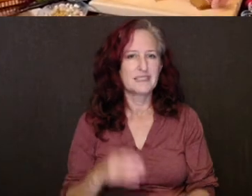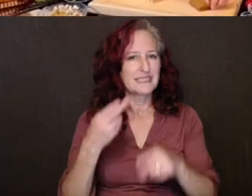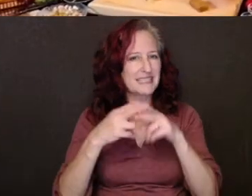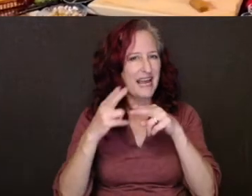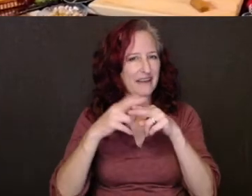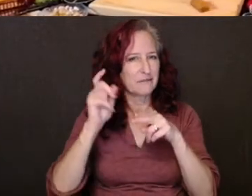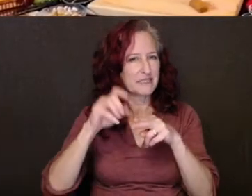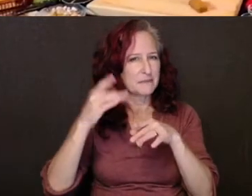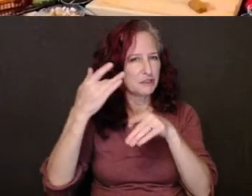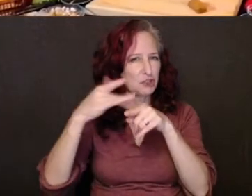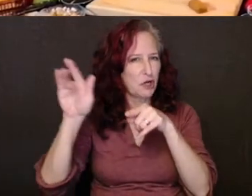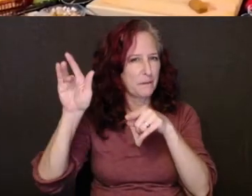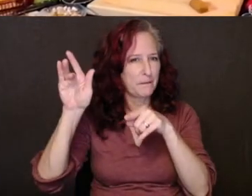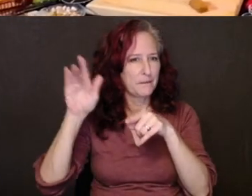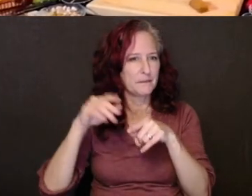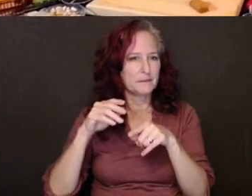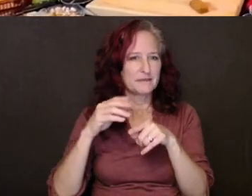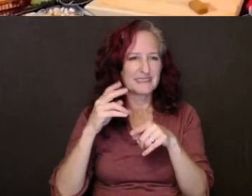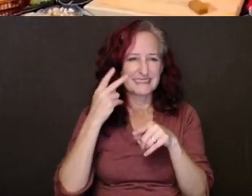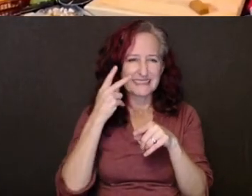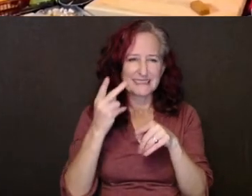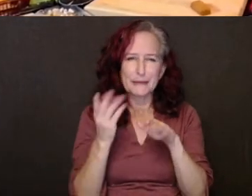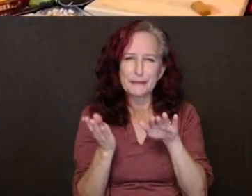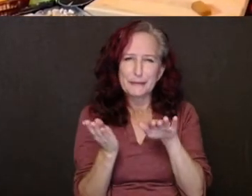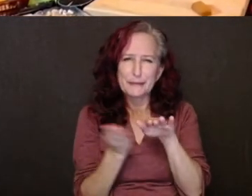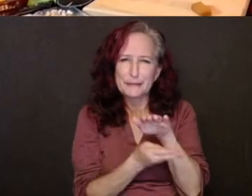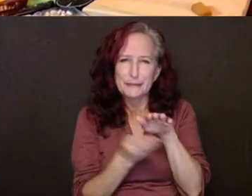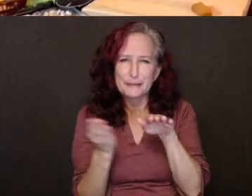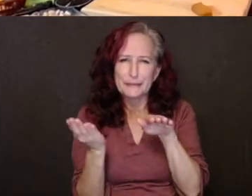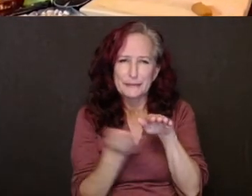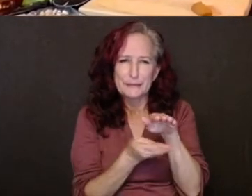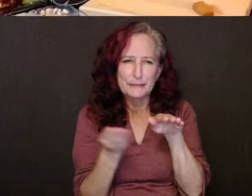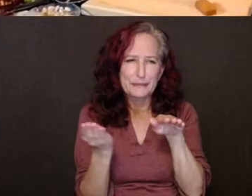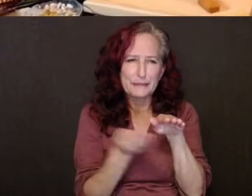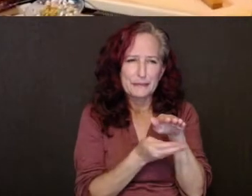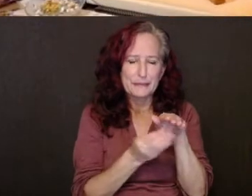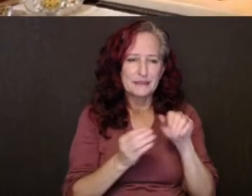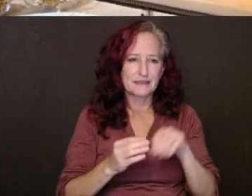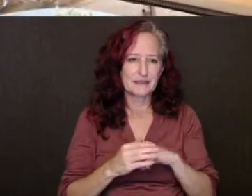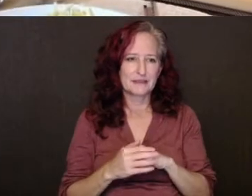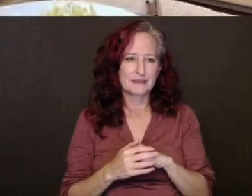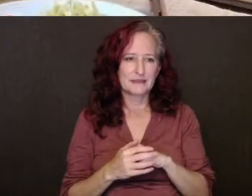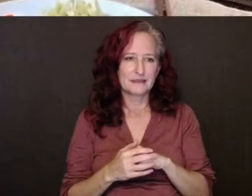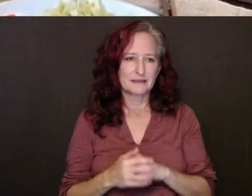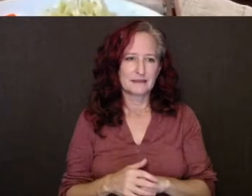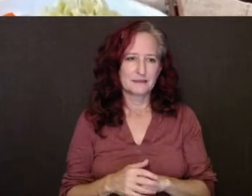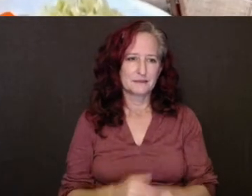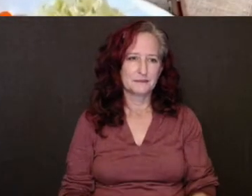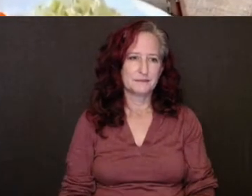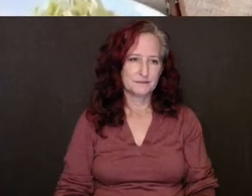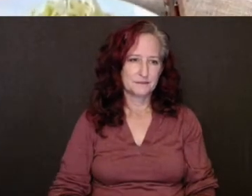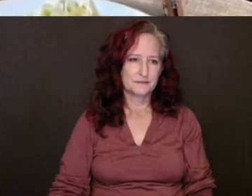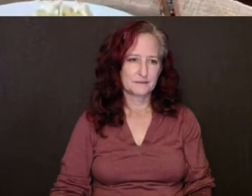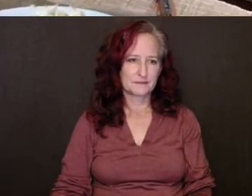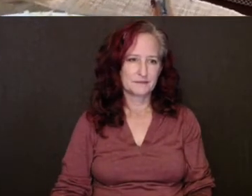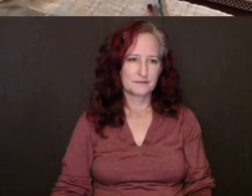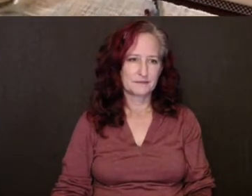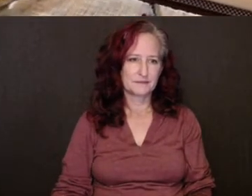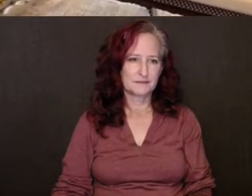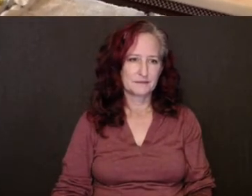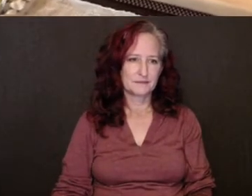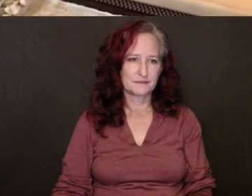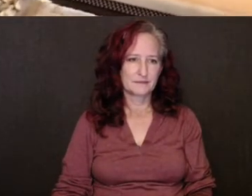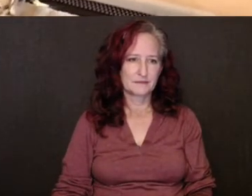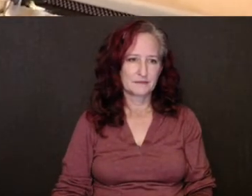slice this into thin slices like this. Look at that. I slice it one. I cut it from the top. I cut one